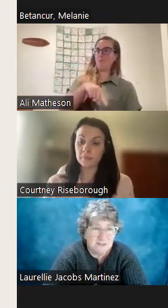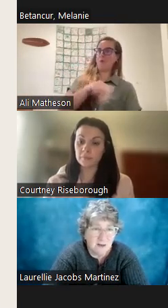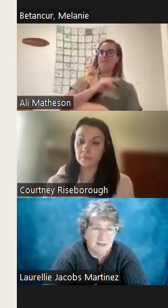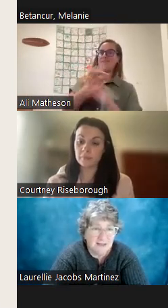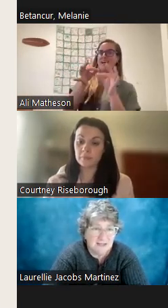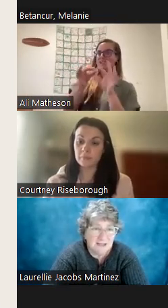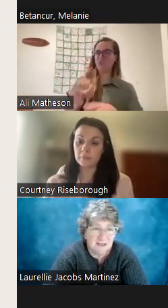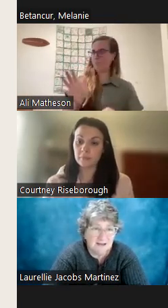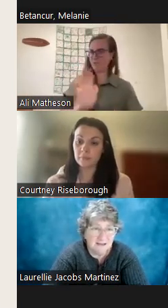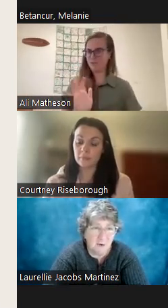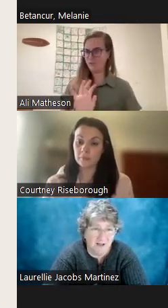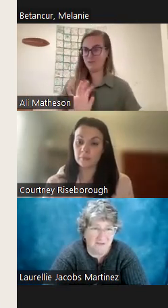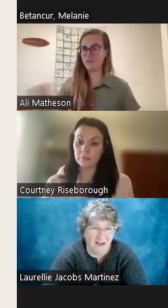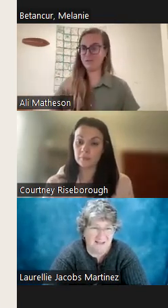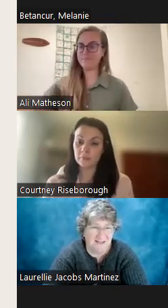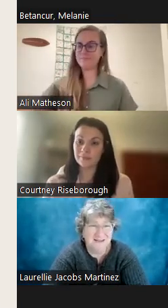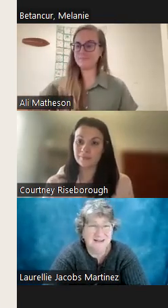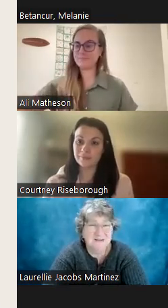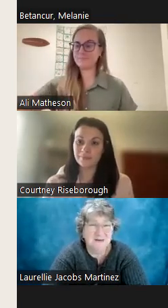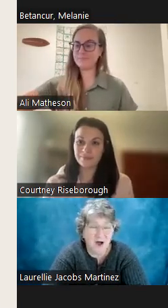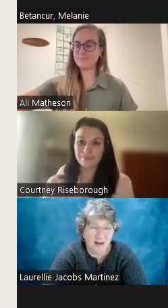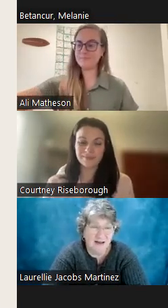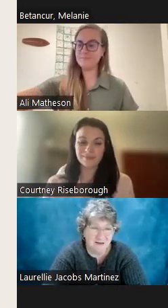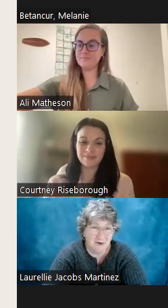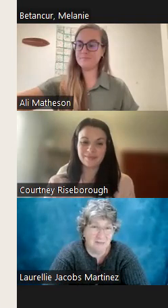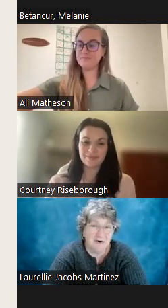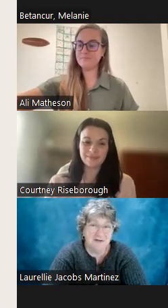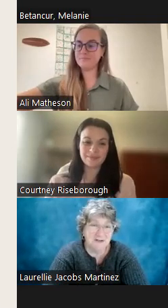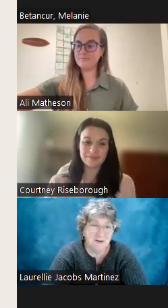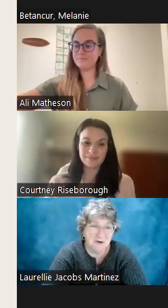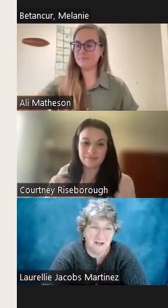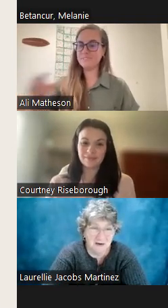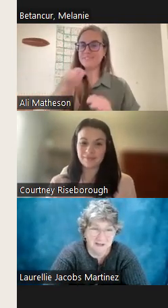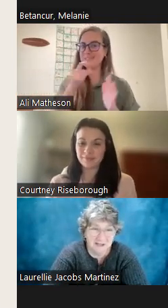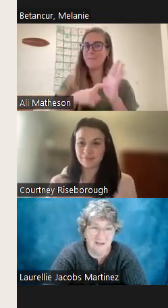minimal does not mean that suddenly they're qualified to not have an interpreter and